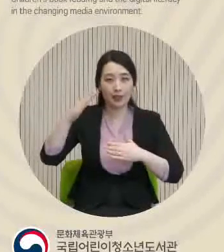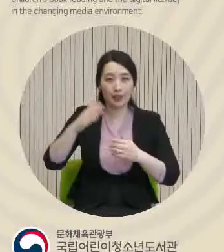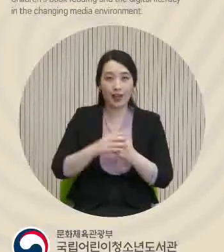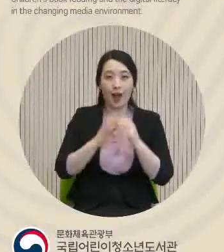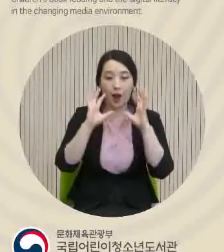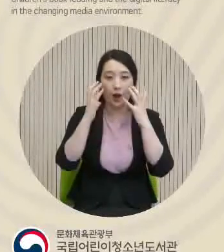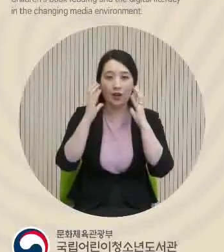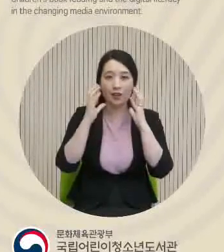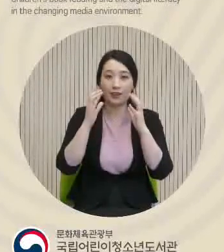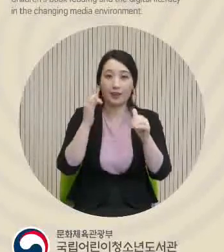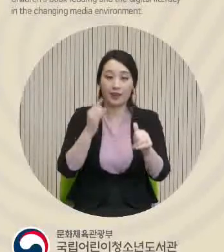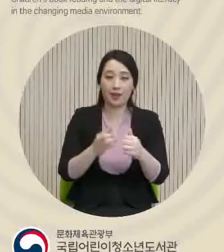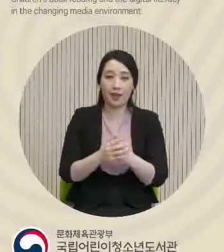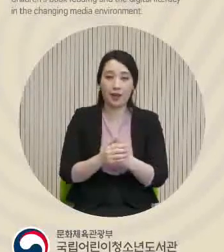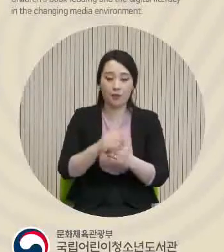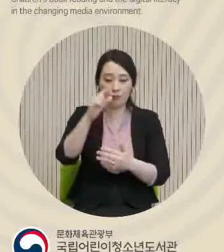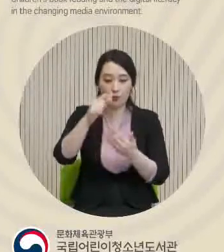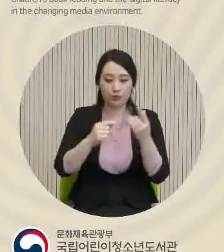and